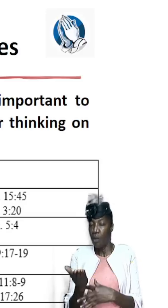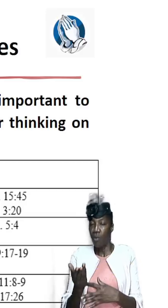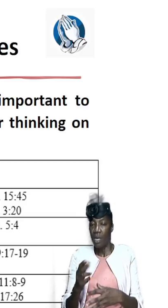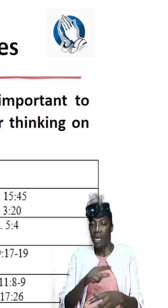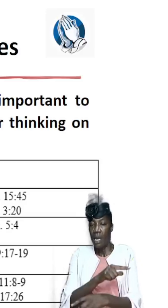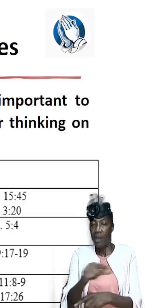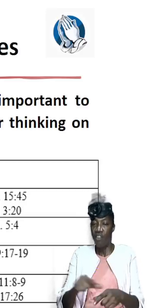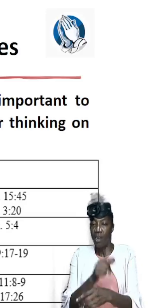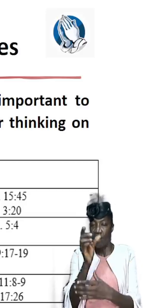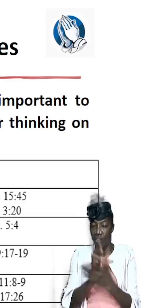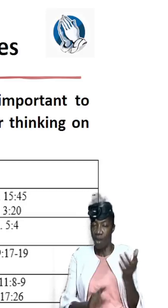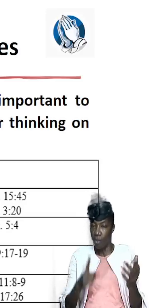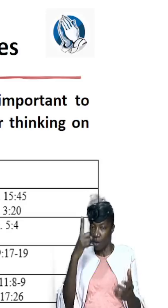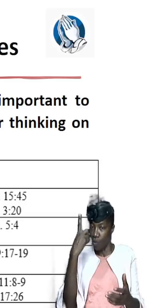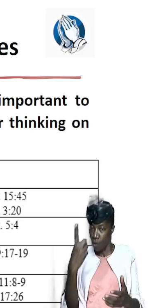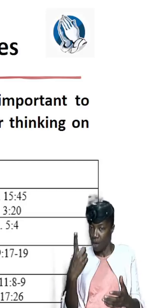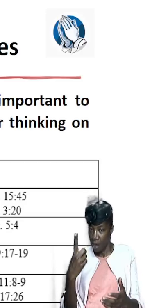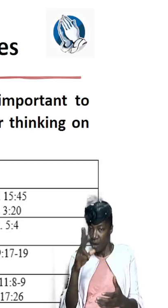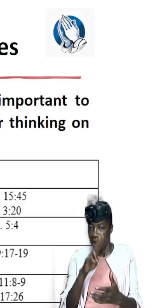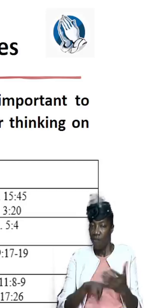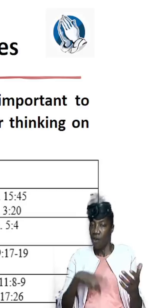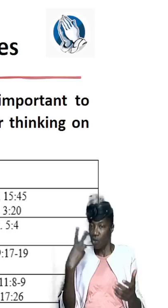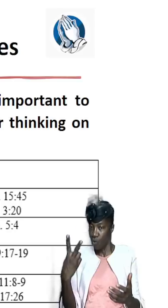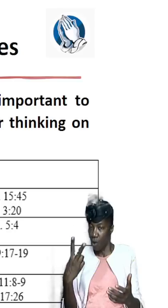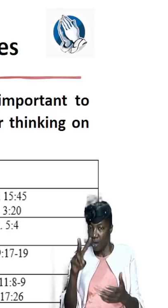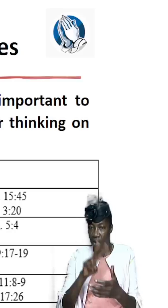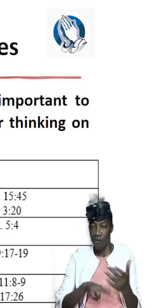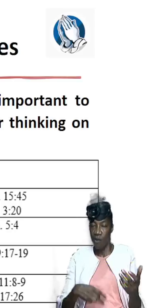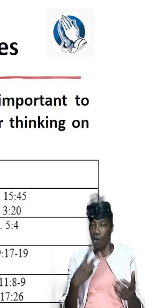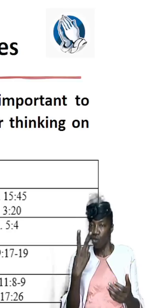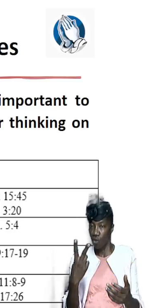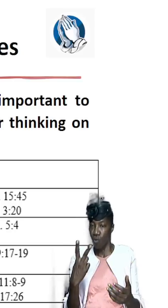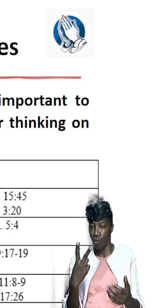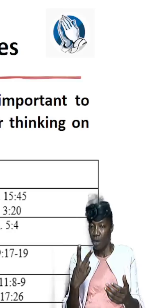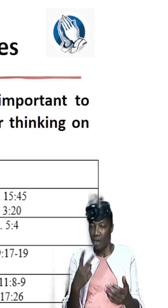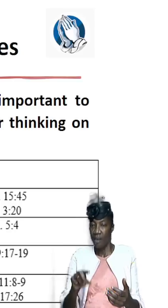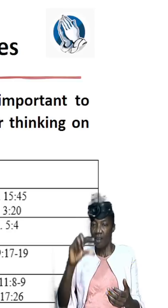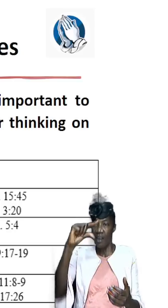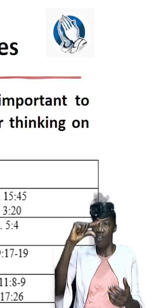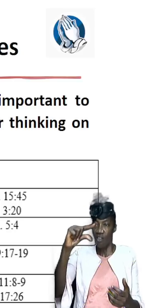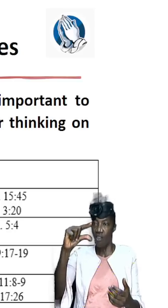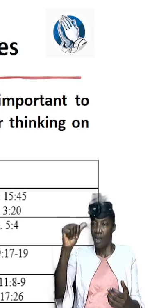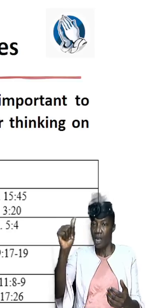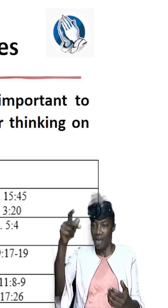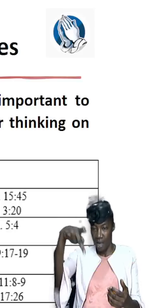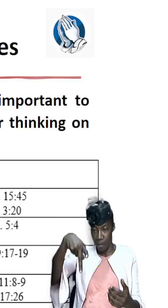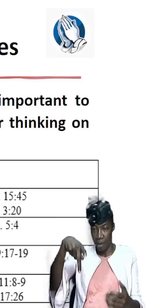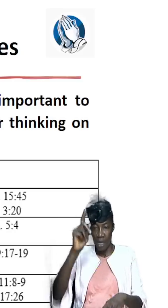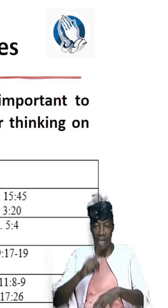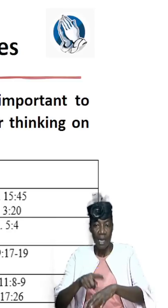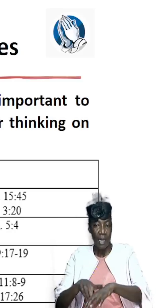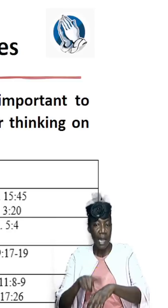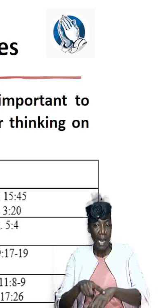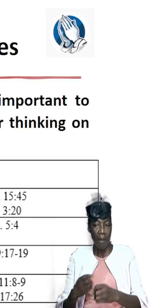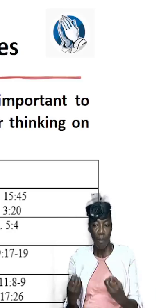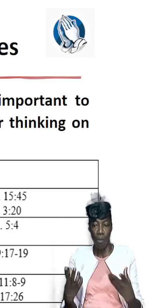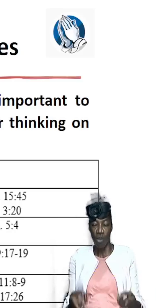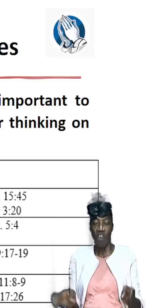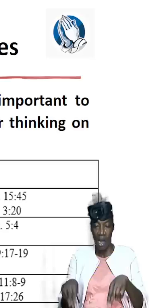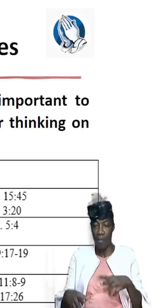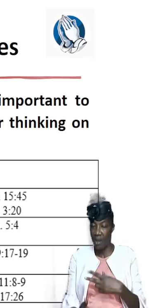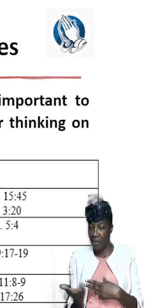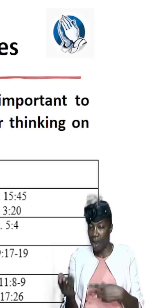1 and Genesis chapter 1 verse 2. They call it a gap period. And so much happened there. And in fact, they